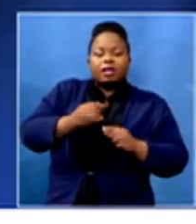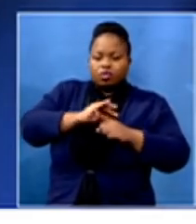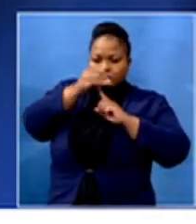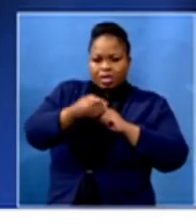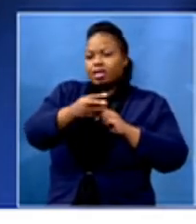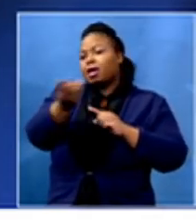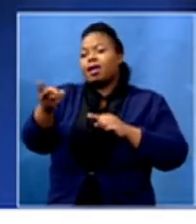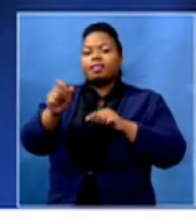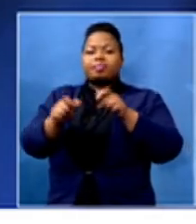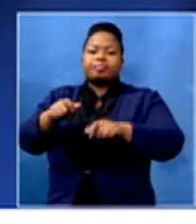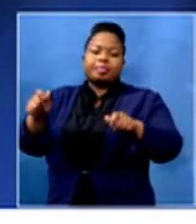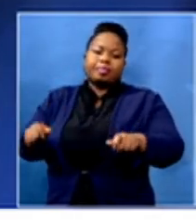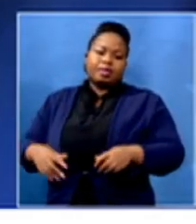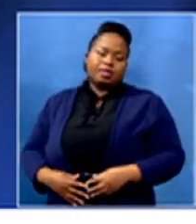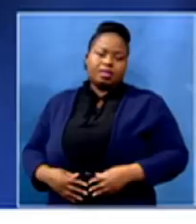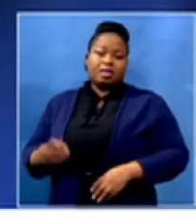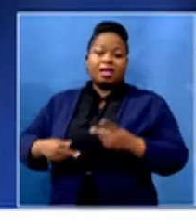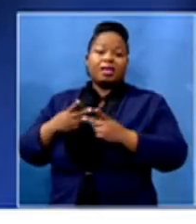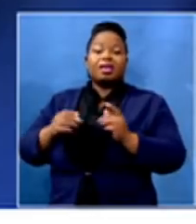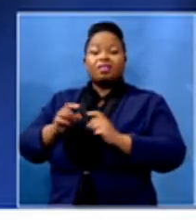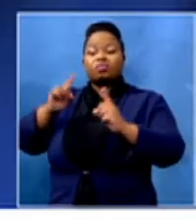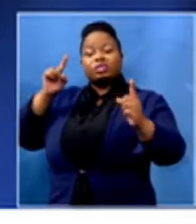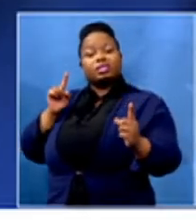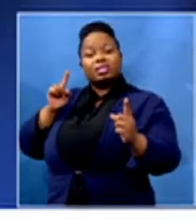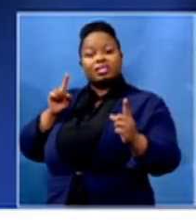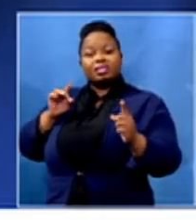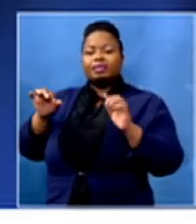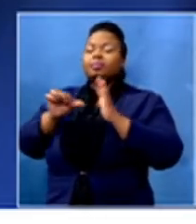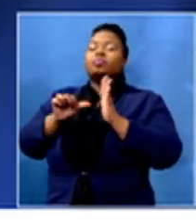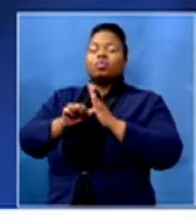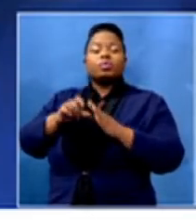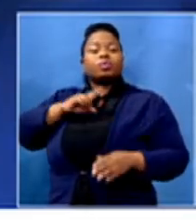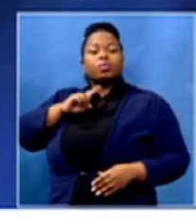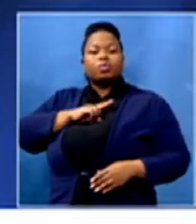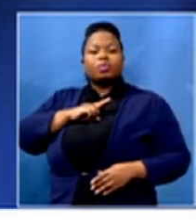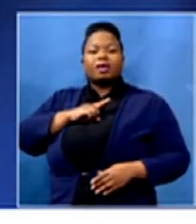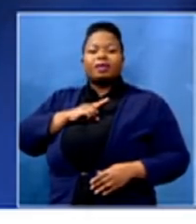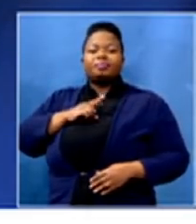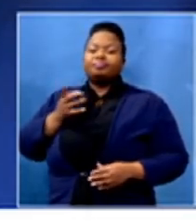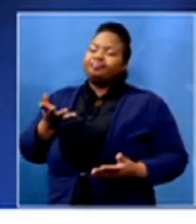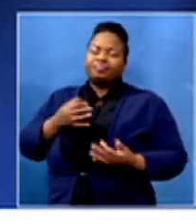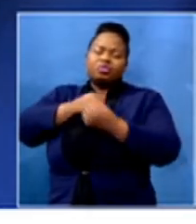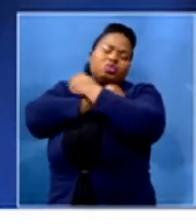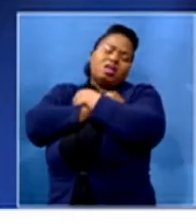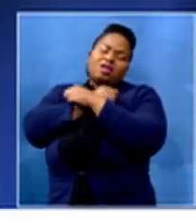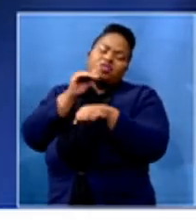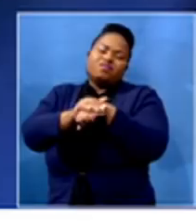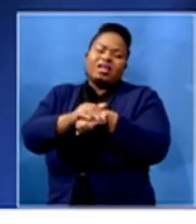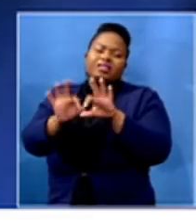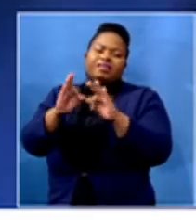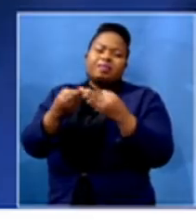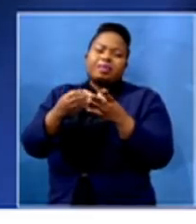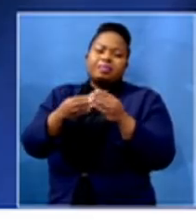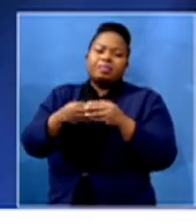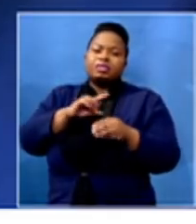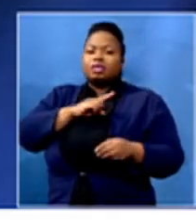protecting others. And the distancing is also because you love your friends, your relatives. That's the reason why